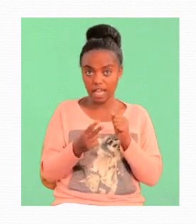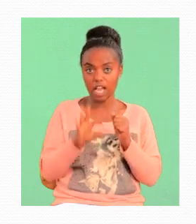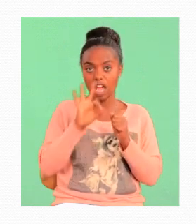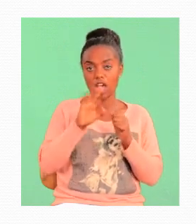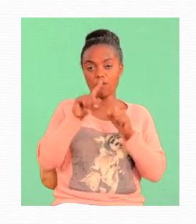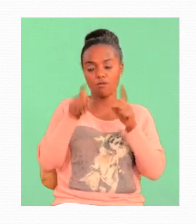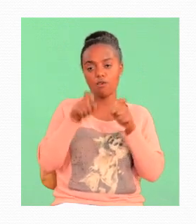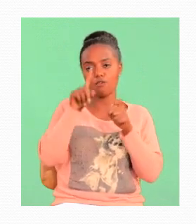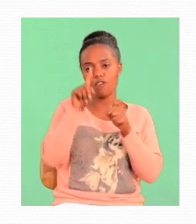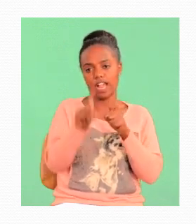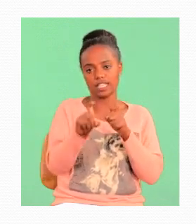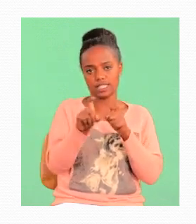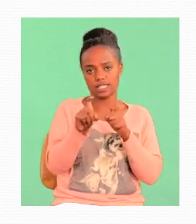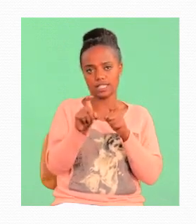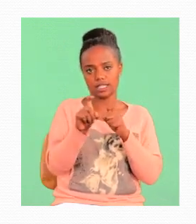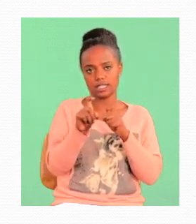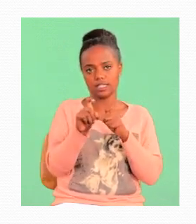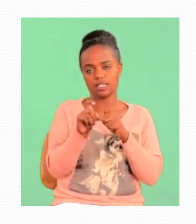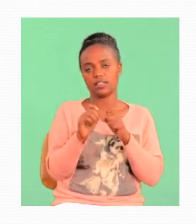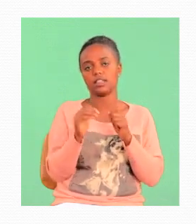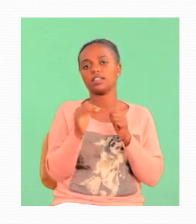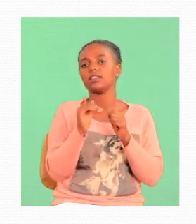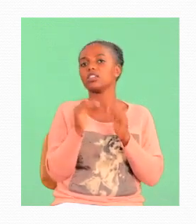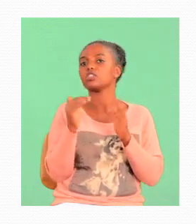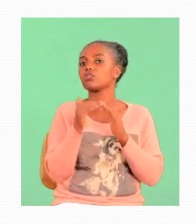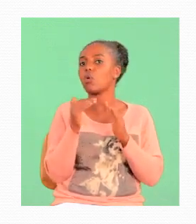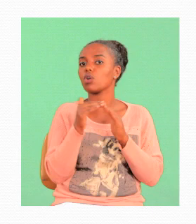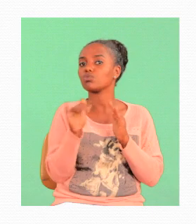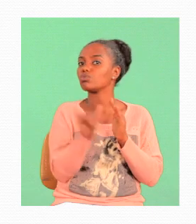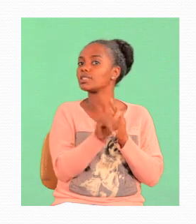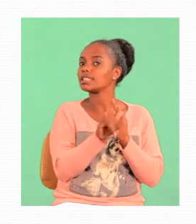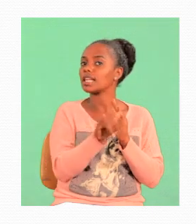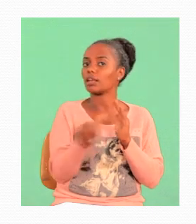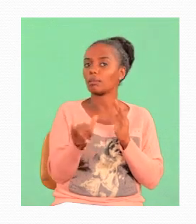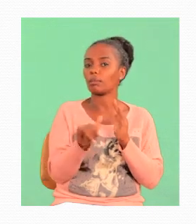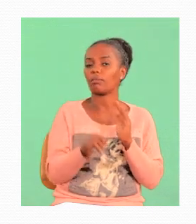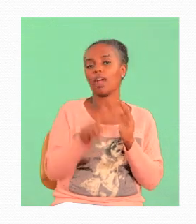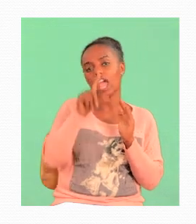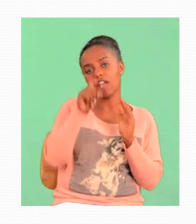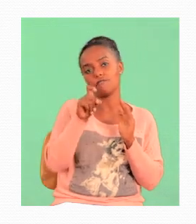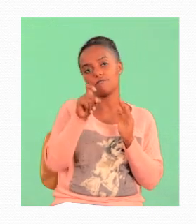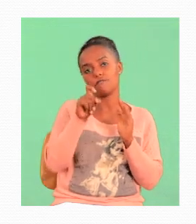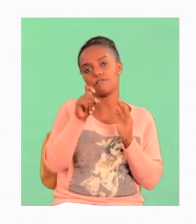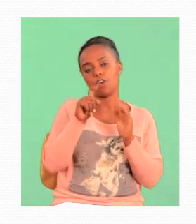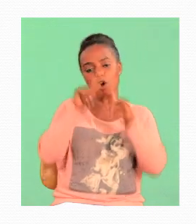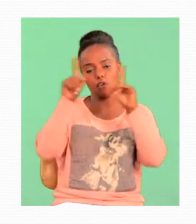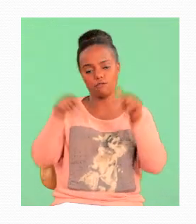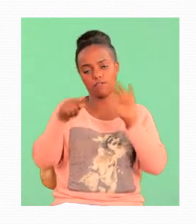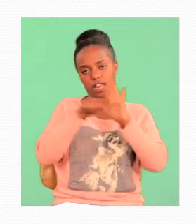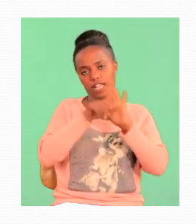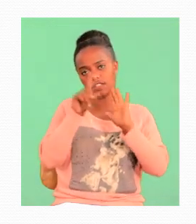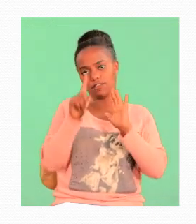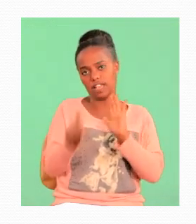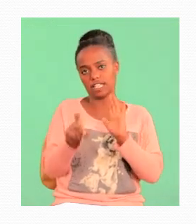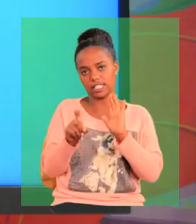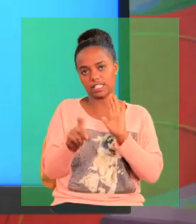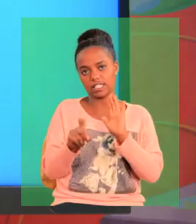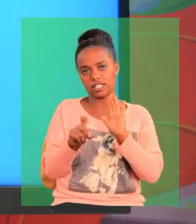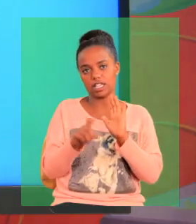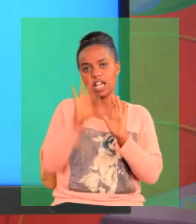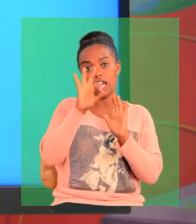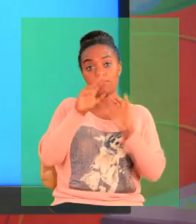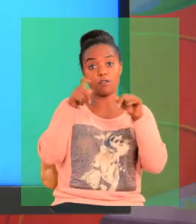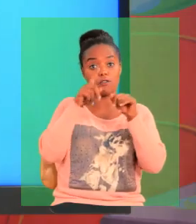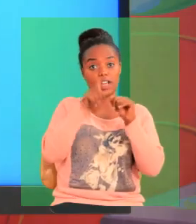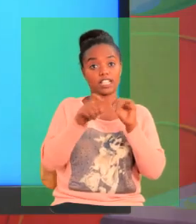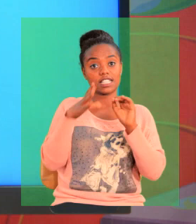of x is the same as f of negative x. If f of x and